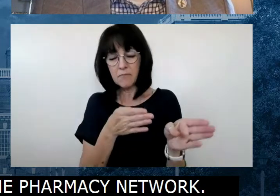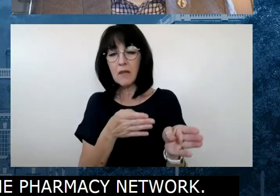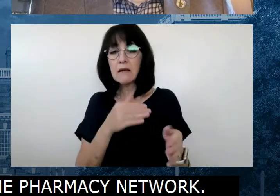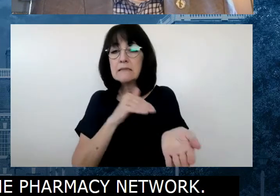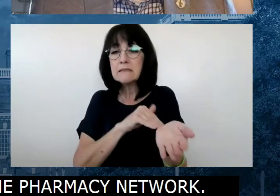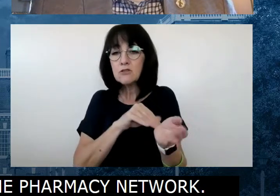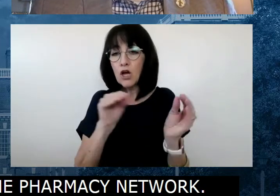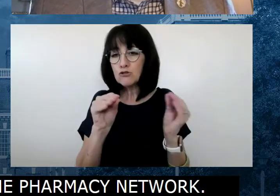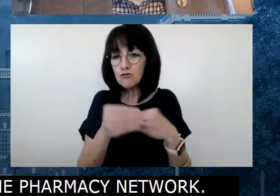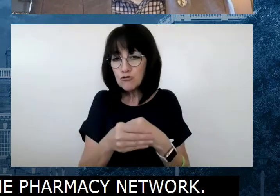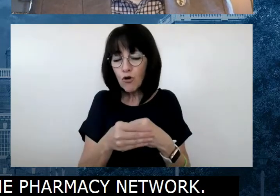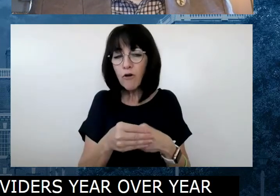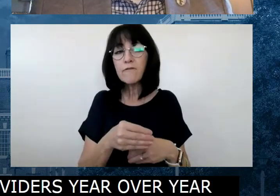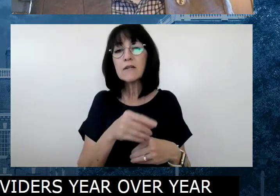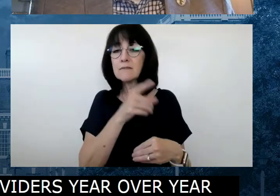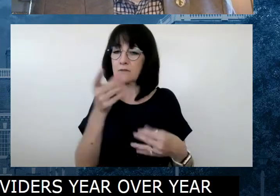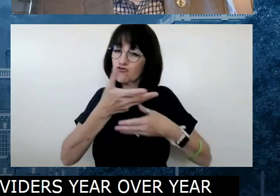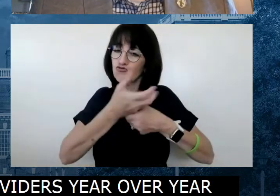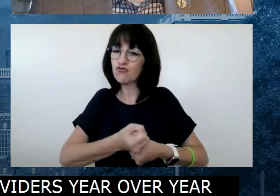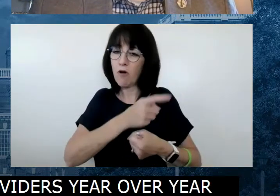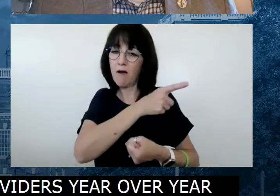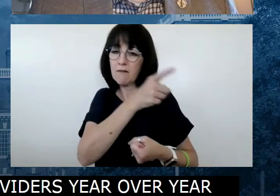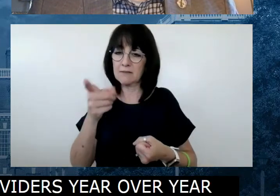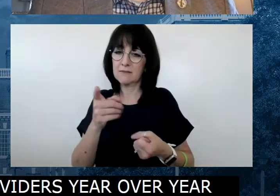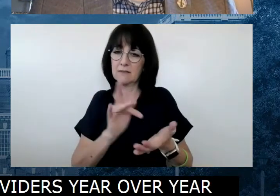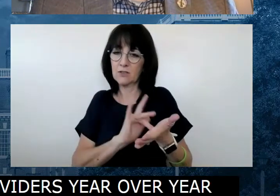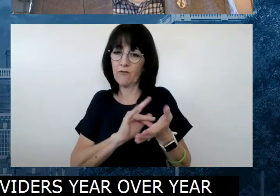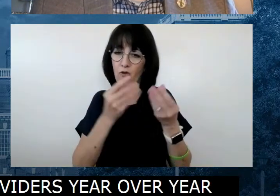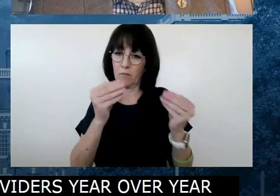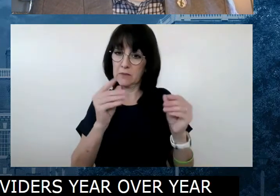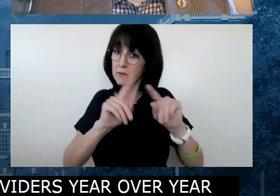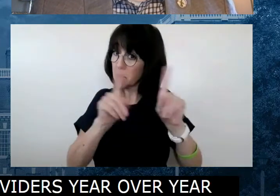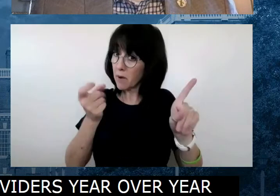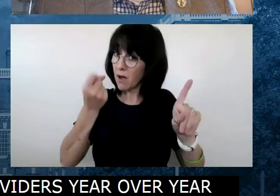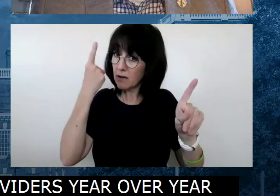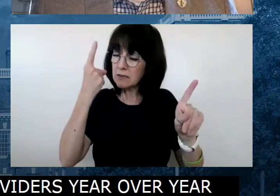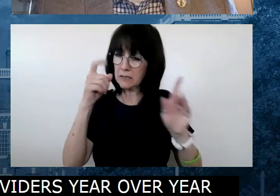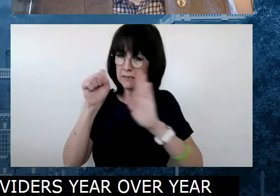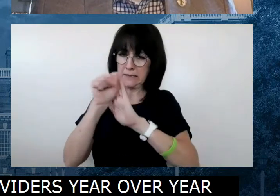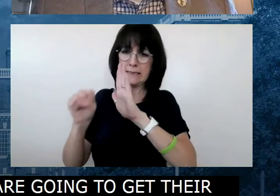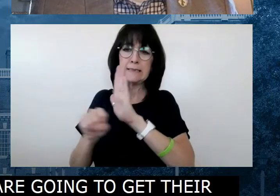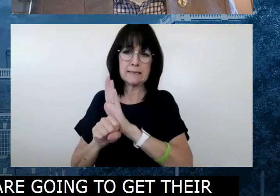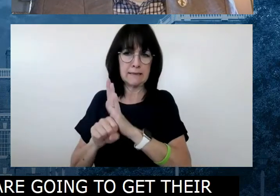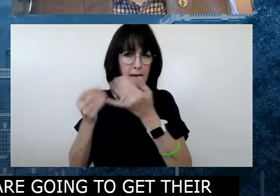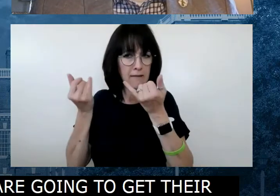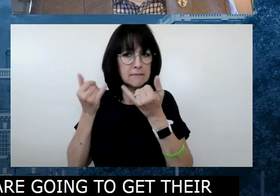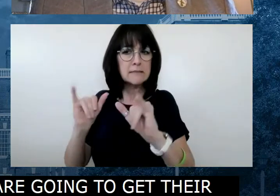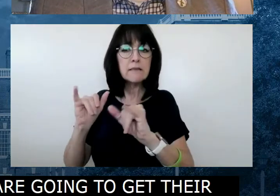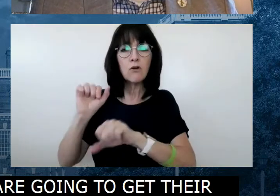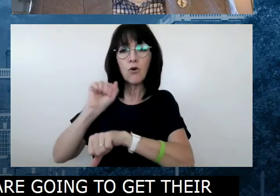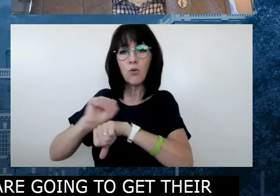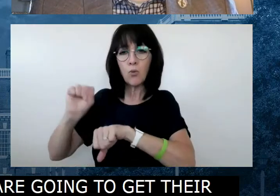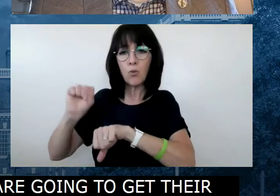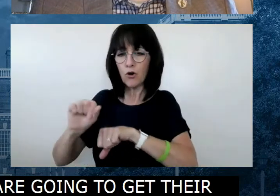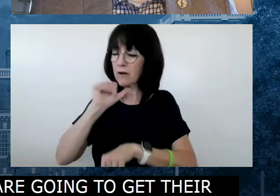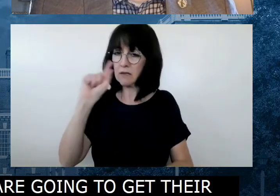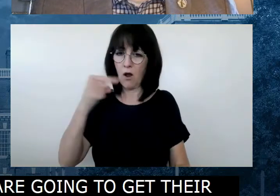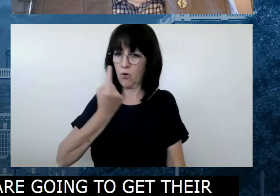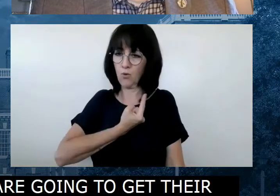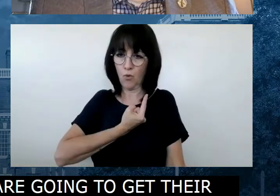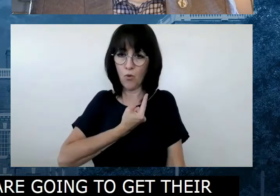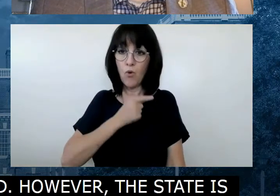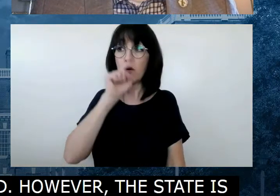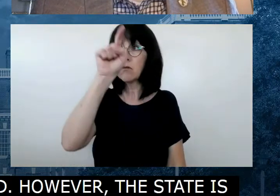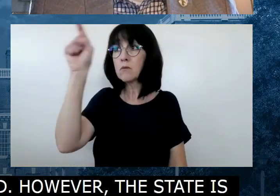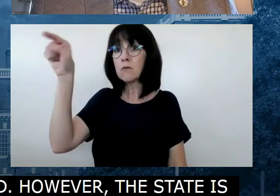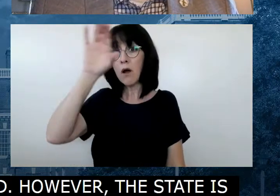They're trusted. However, the state's still doing a lot of important work, and not just us. We have employers that are bringing vaccination partners on